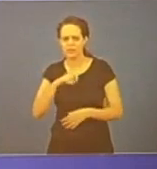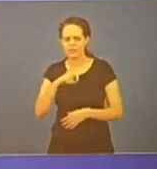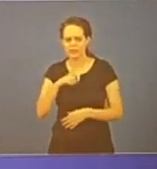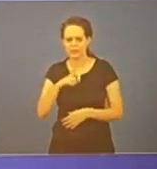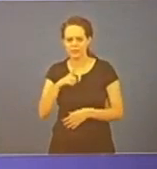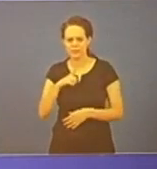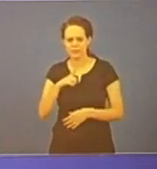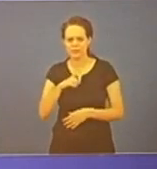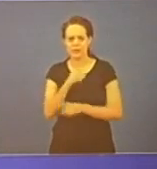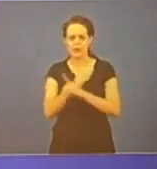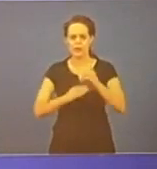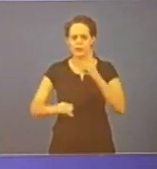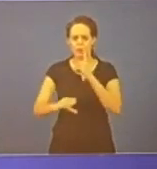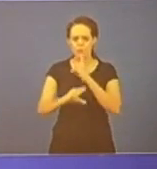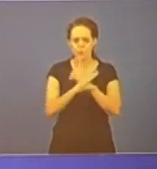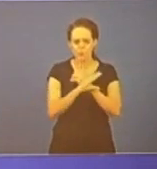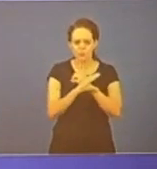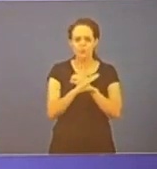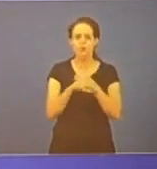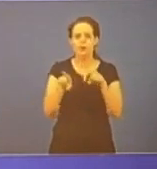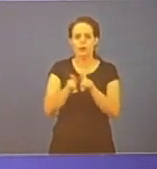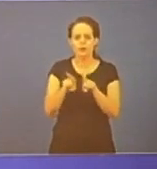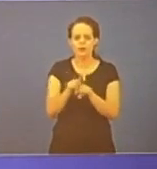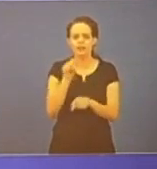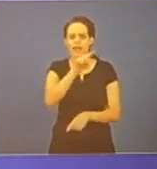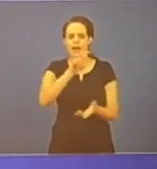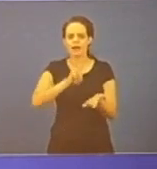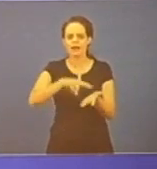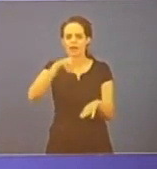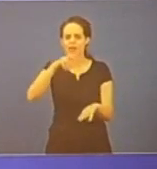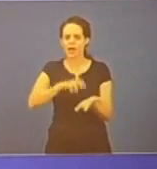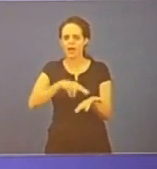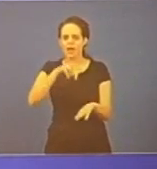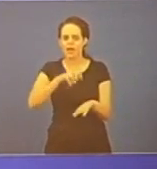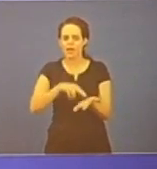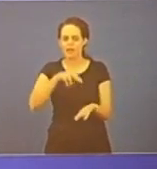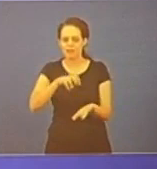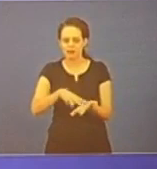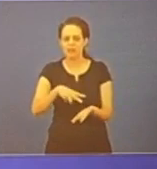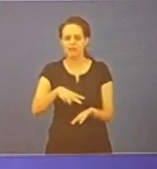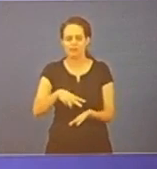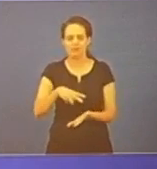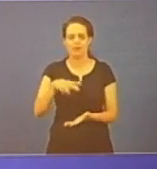events, vigil with the ladies in Alegre, Espírito Santo.